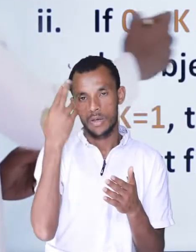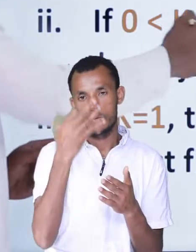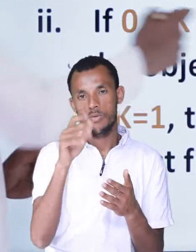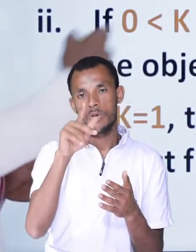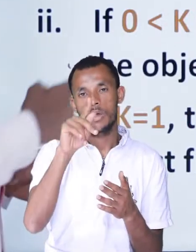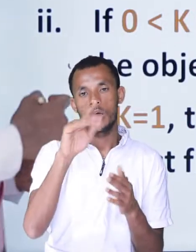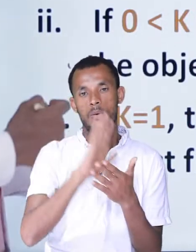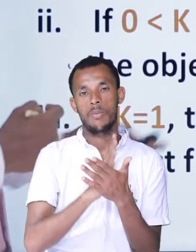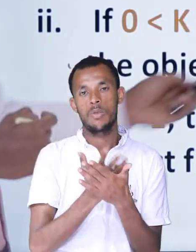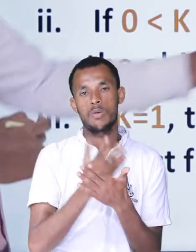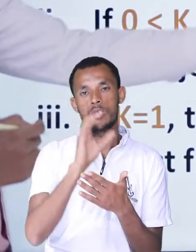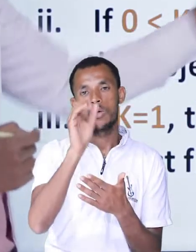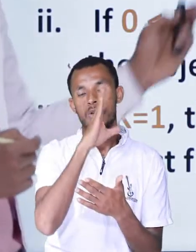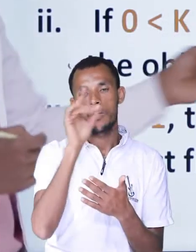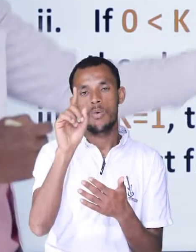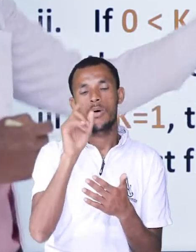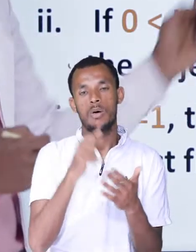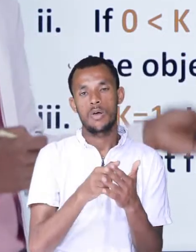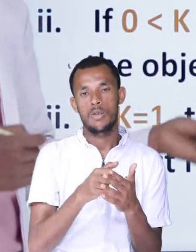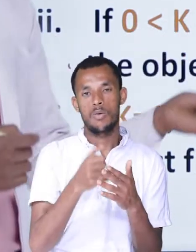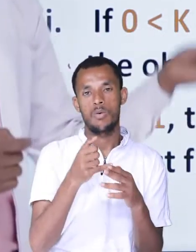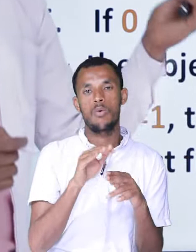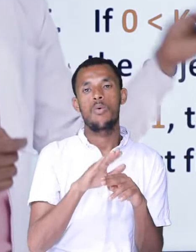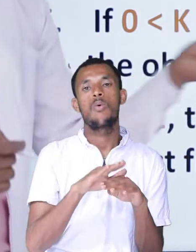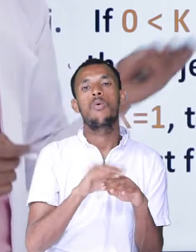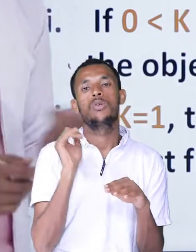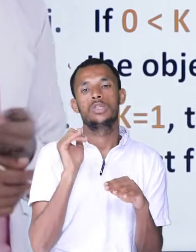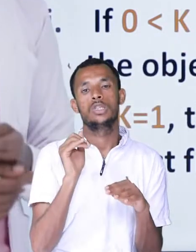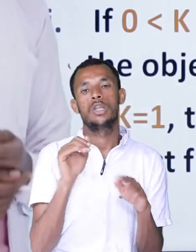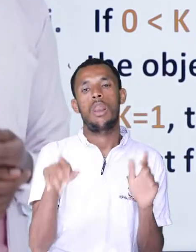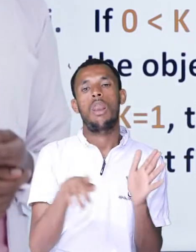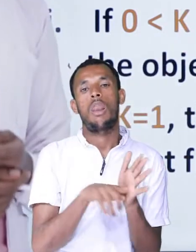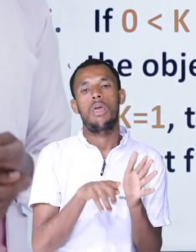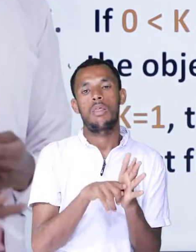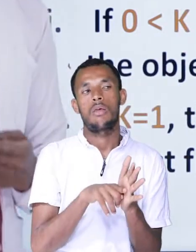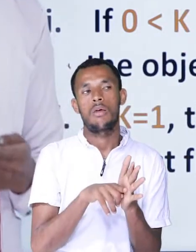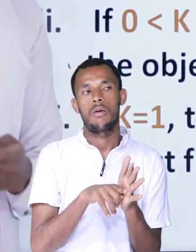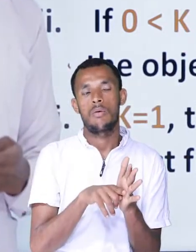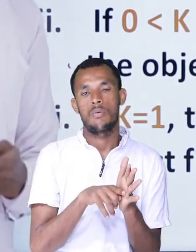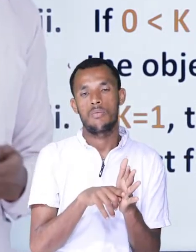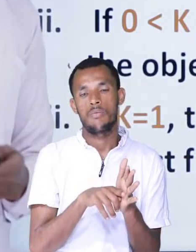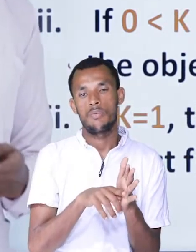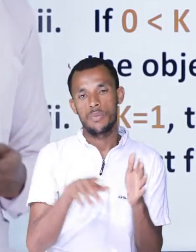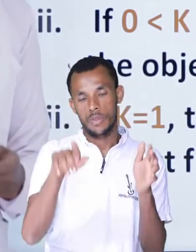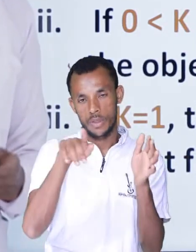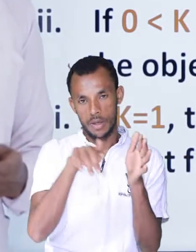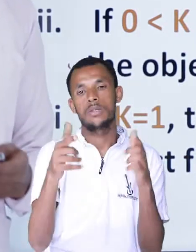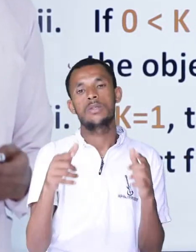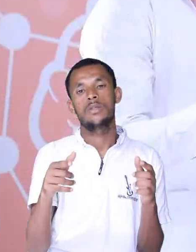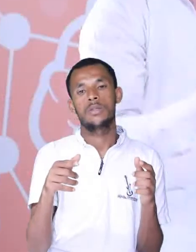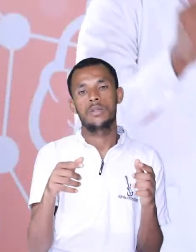K is between 0 and 1, it calls that it's negative enlargement. In the case of negative